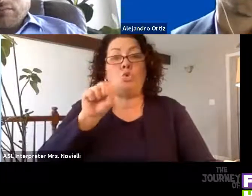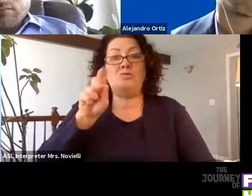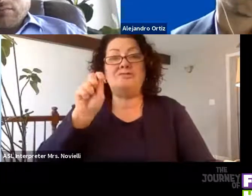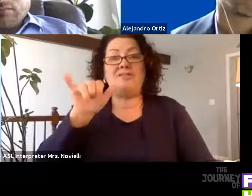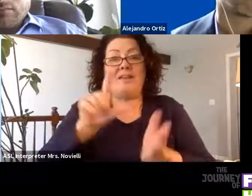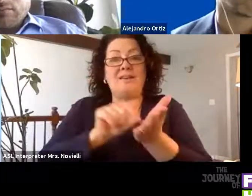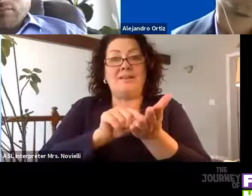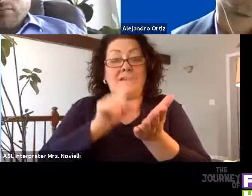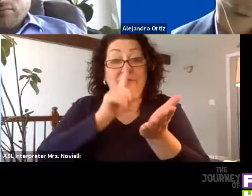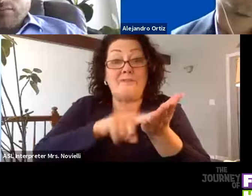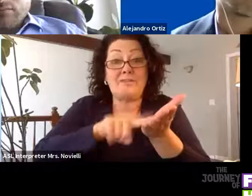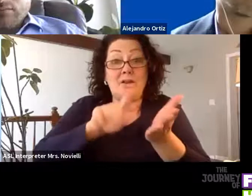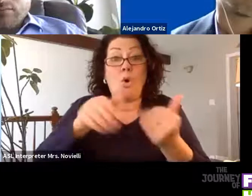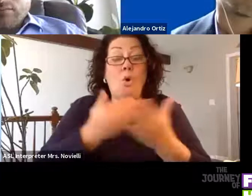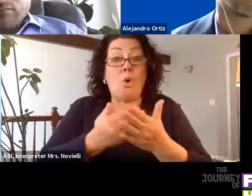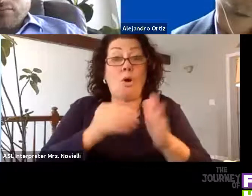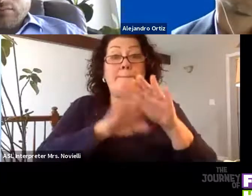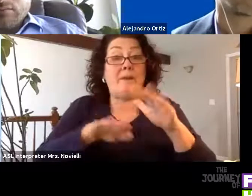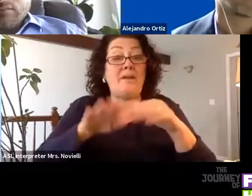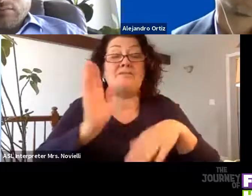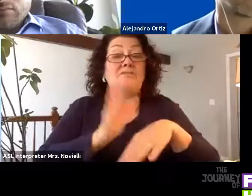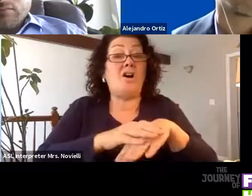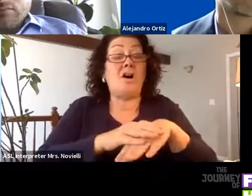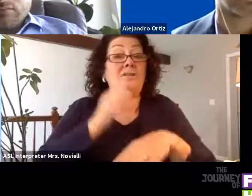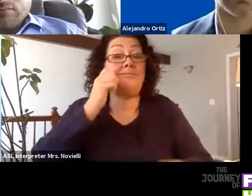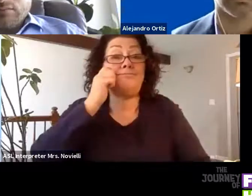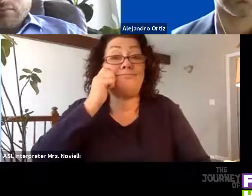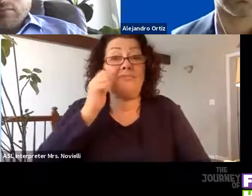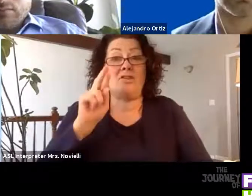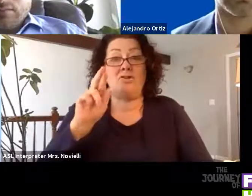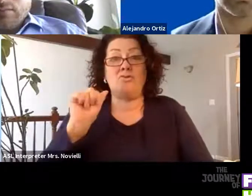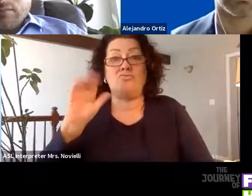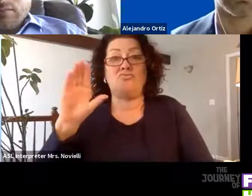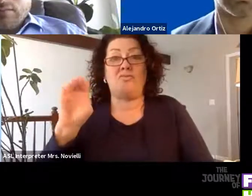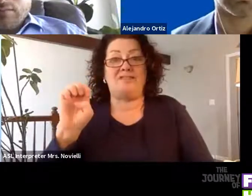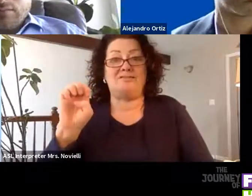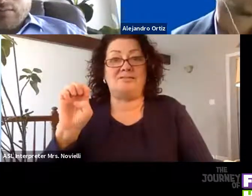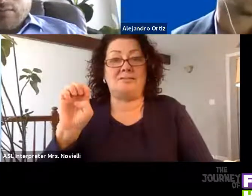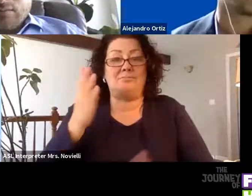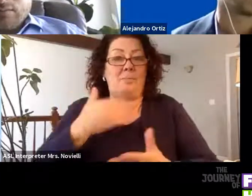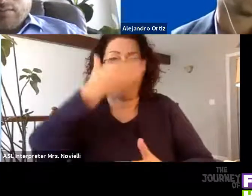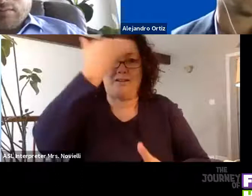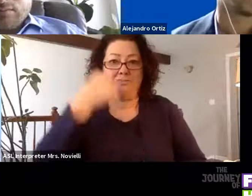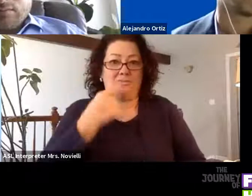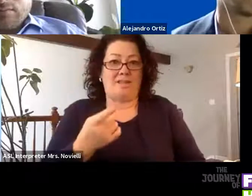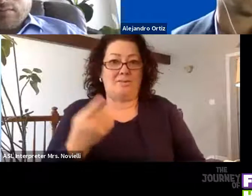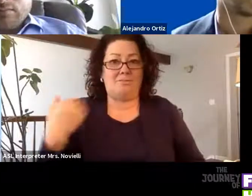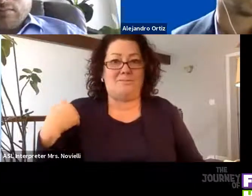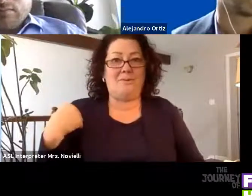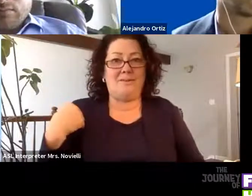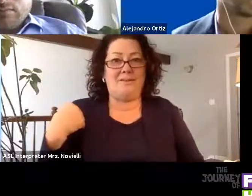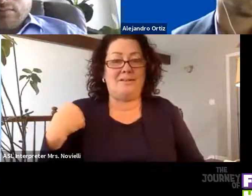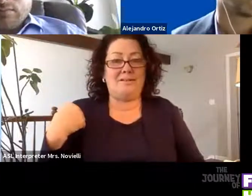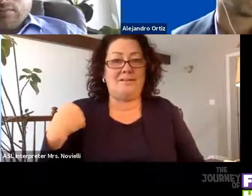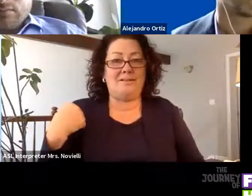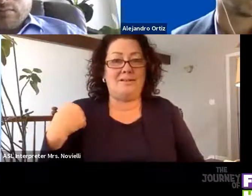was all based on race. And I may have neglected to say that initially, because at this point, I